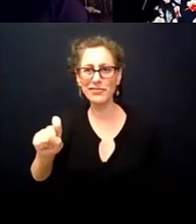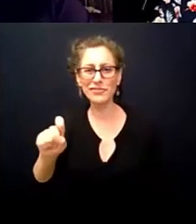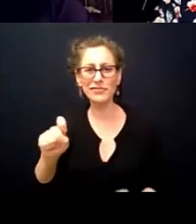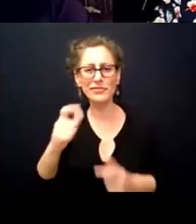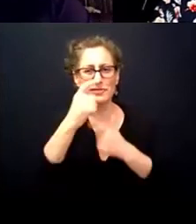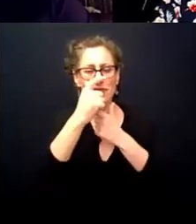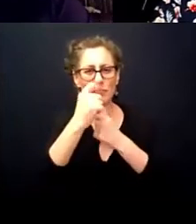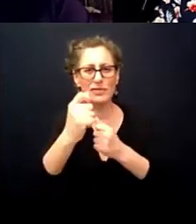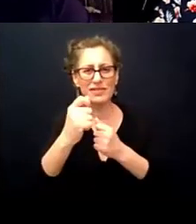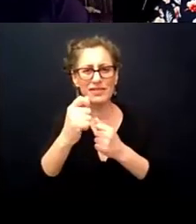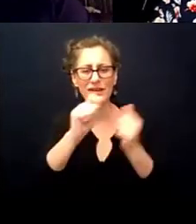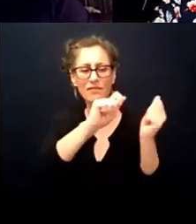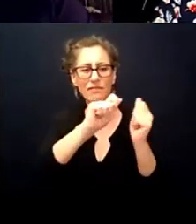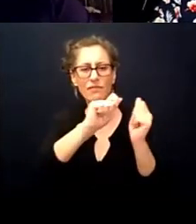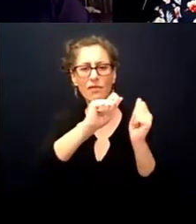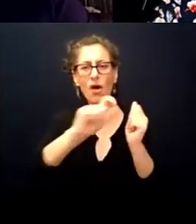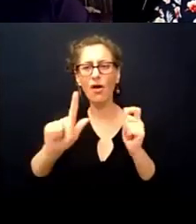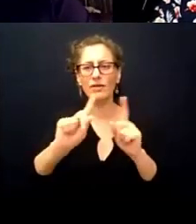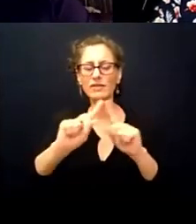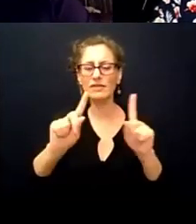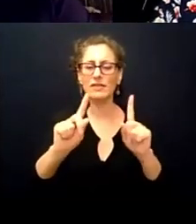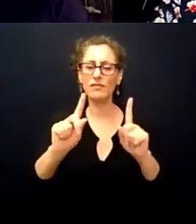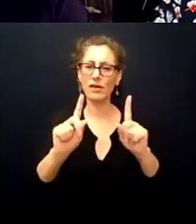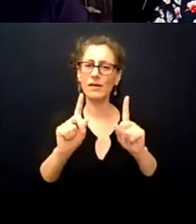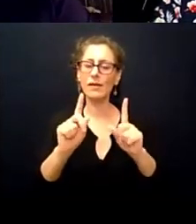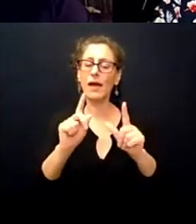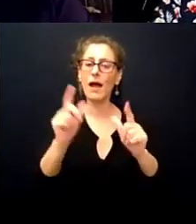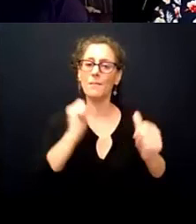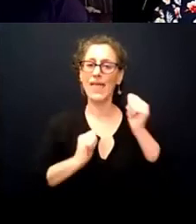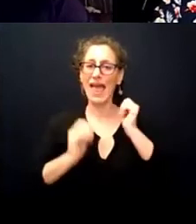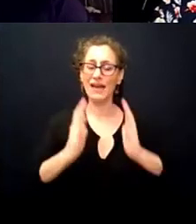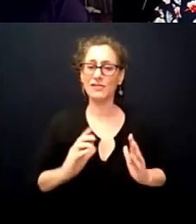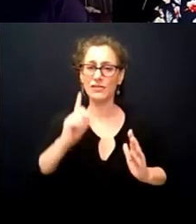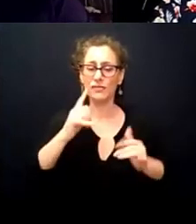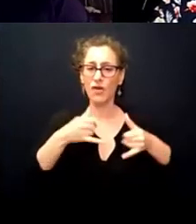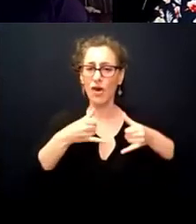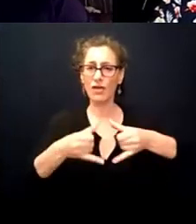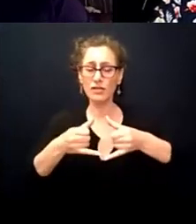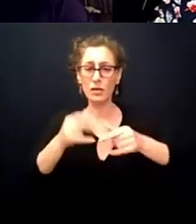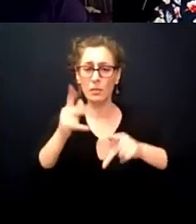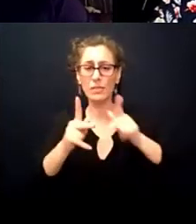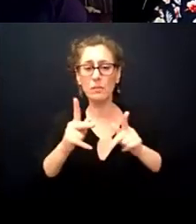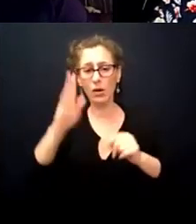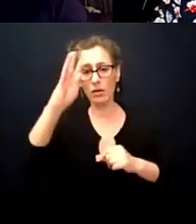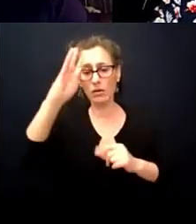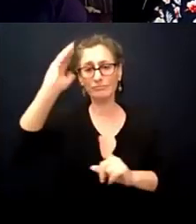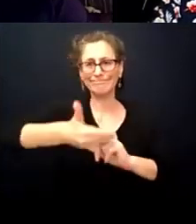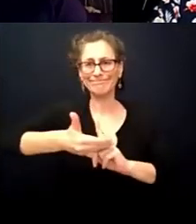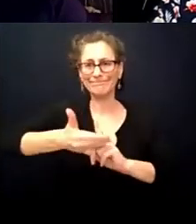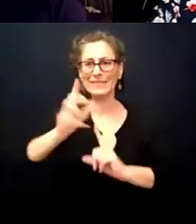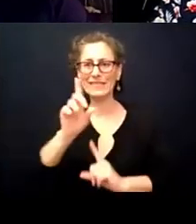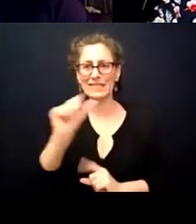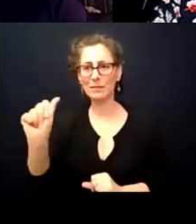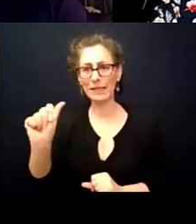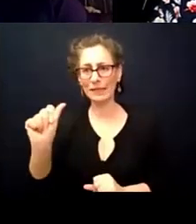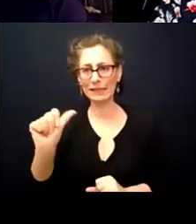was shown of all the actors and the Oscar wins, and there are people pretending to have a disability that they don't have. Things